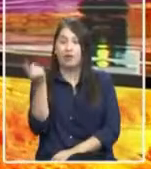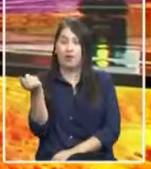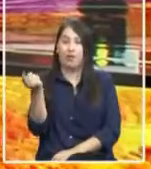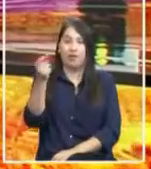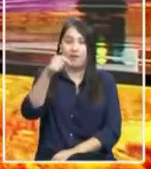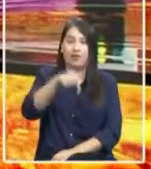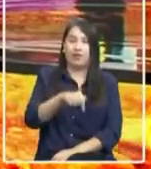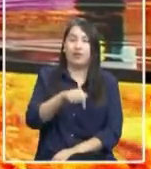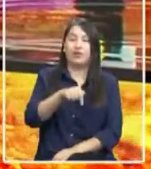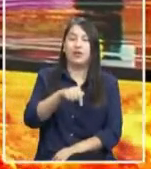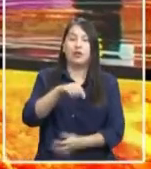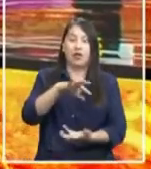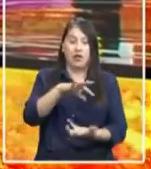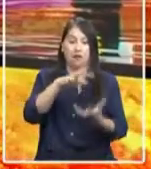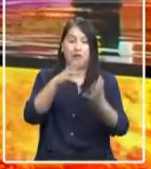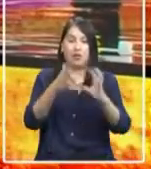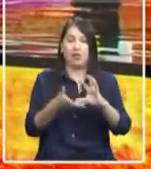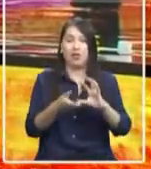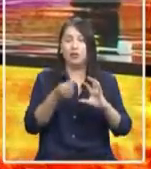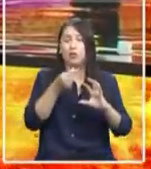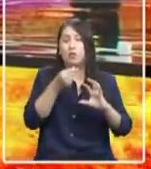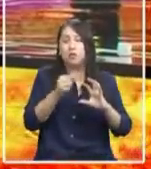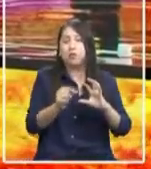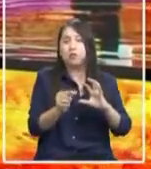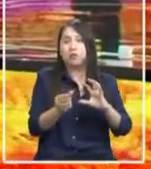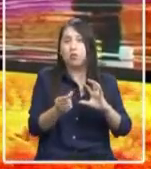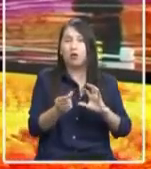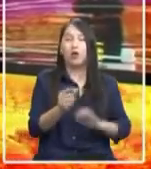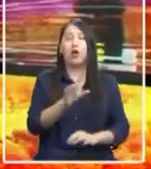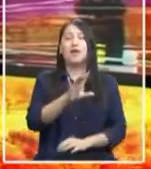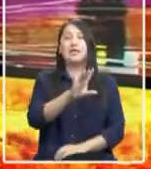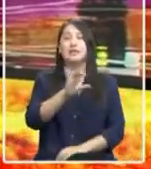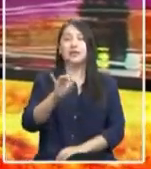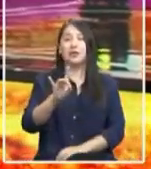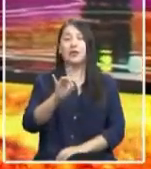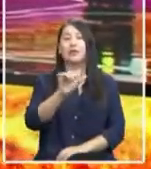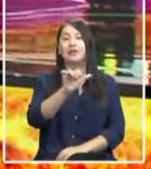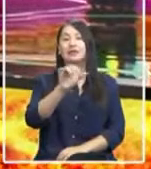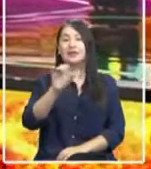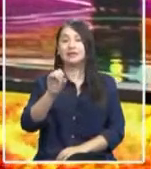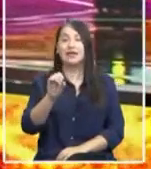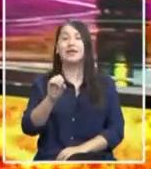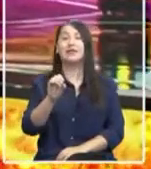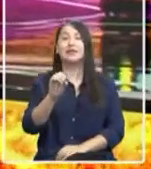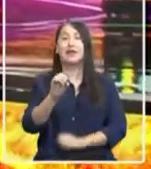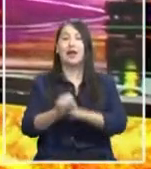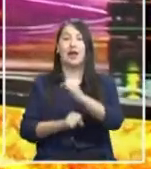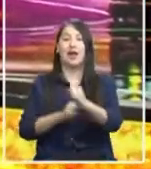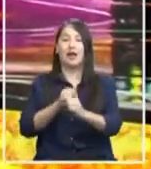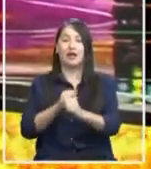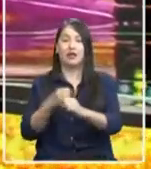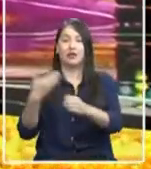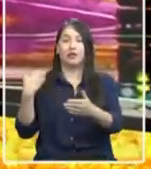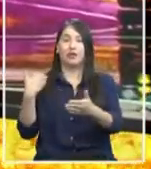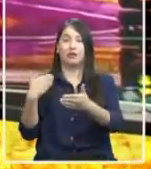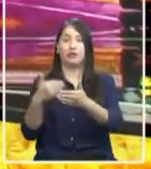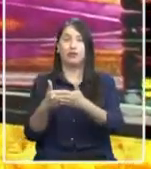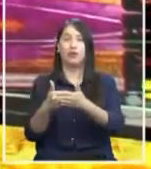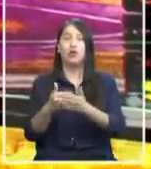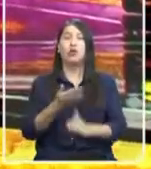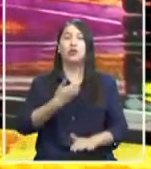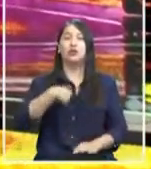or 60 years, we've attained the ability to look at the planet as an enclosed system. And